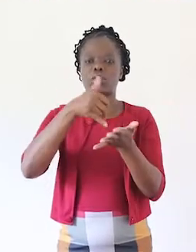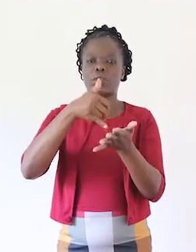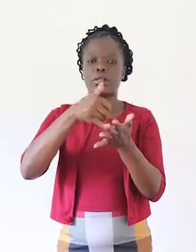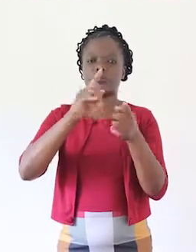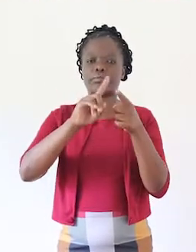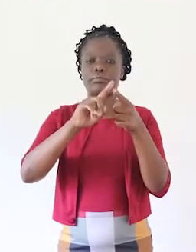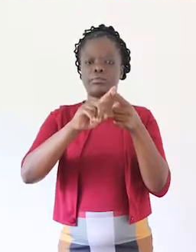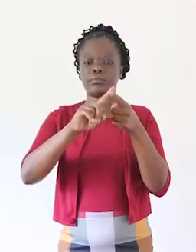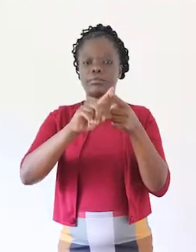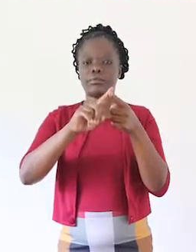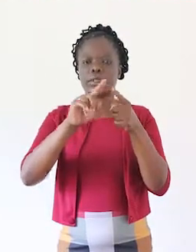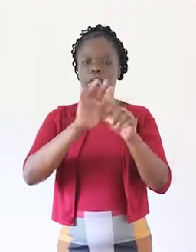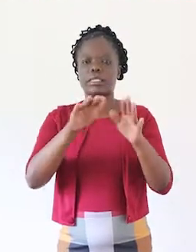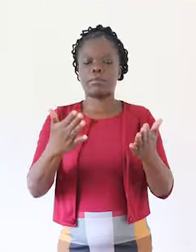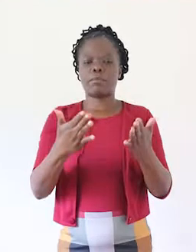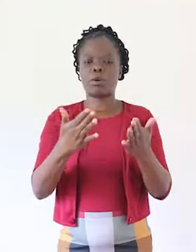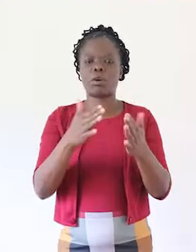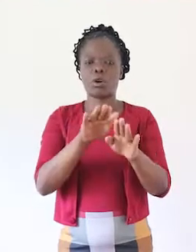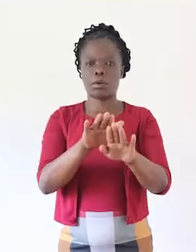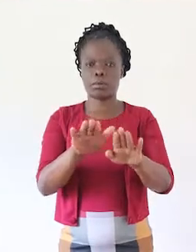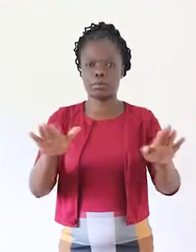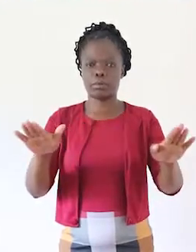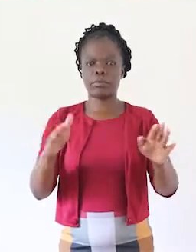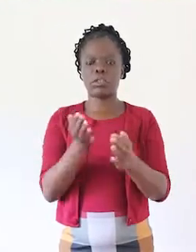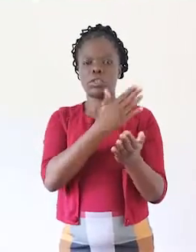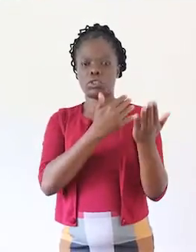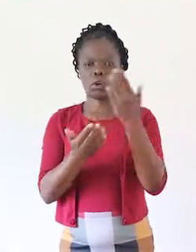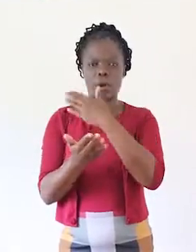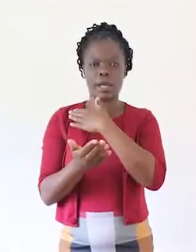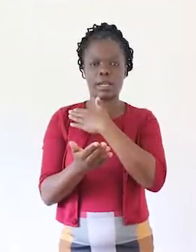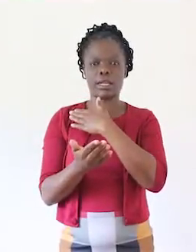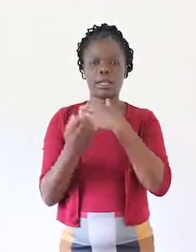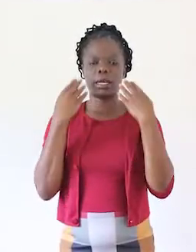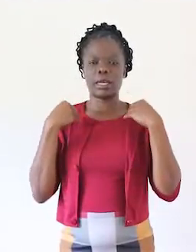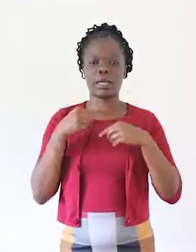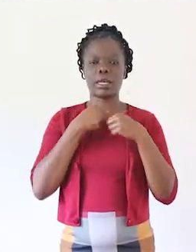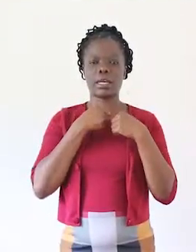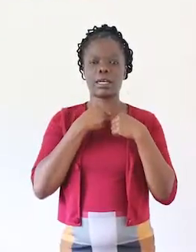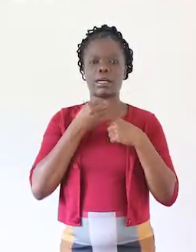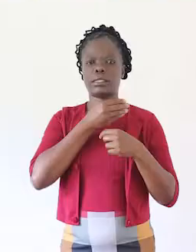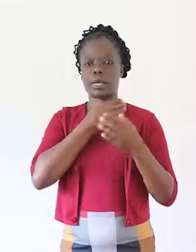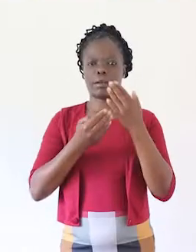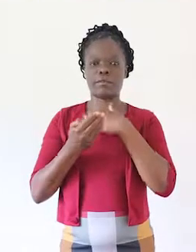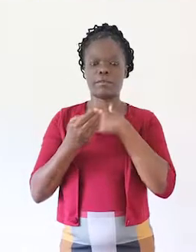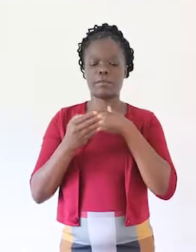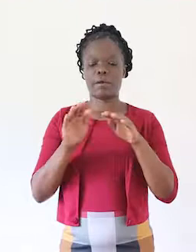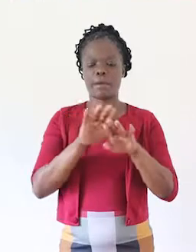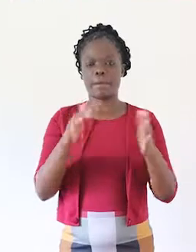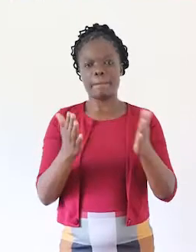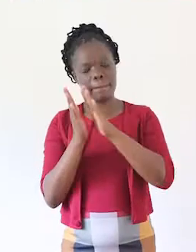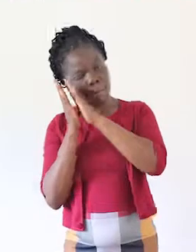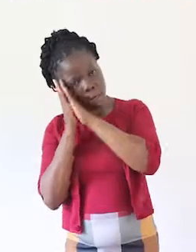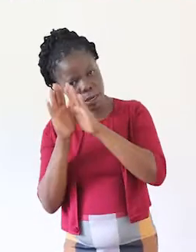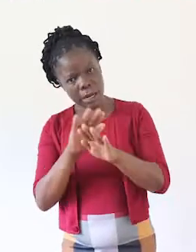These include tablecloth, shawl, neck scarf, bed